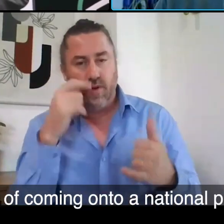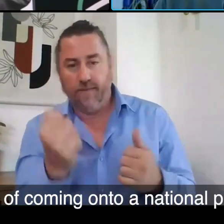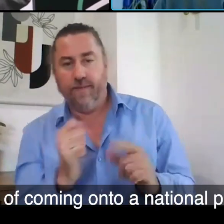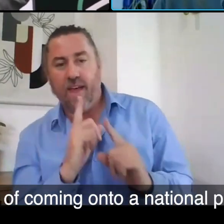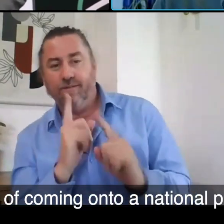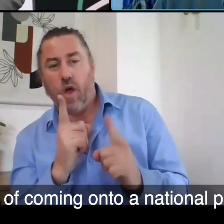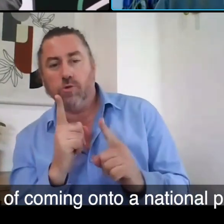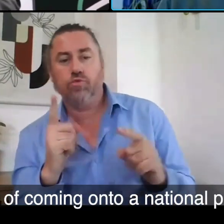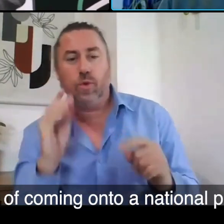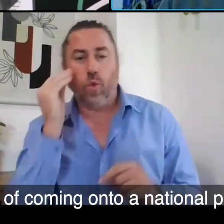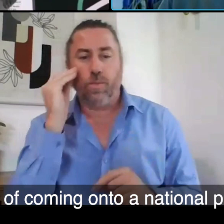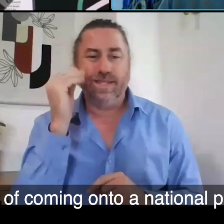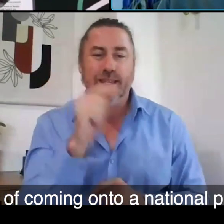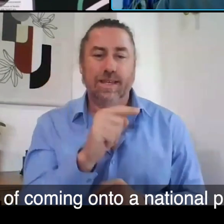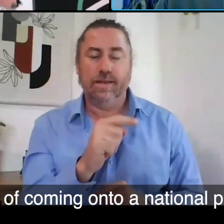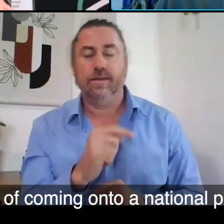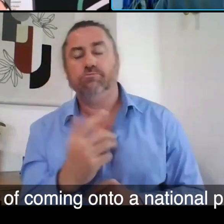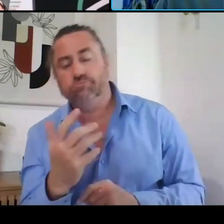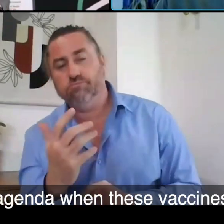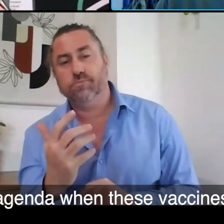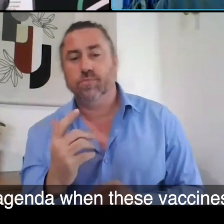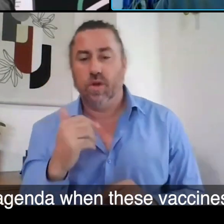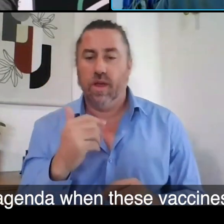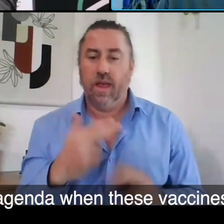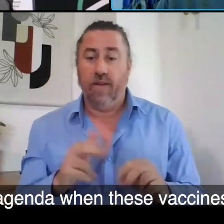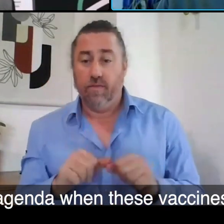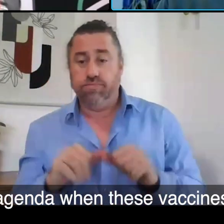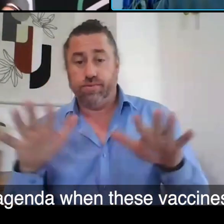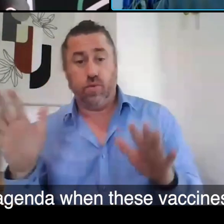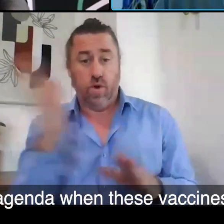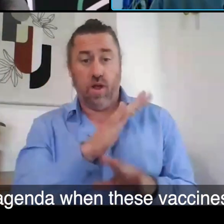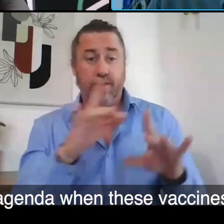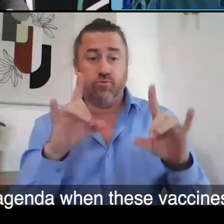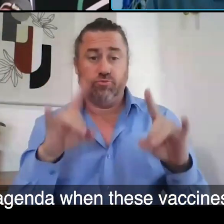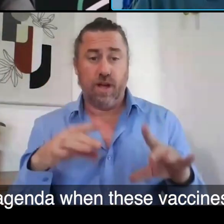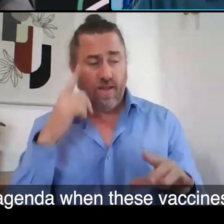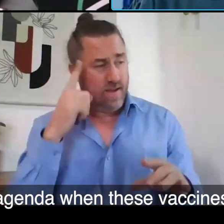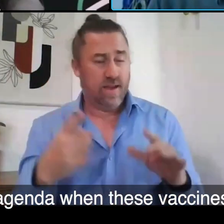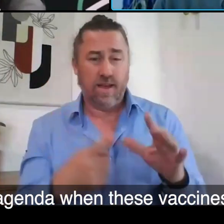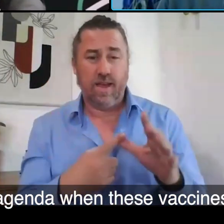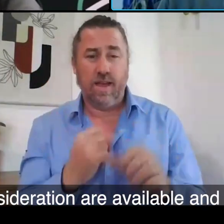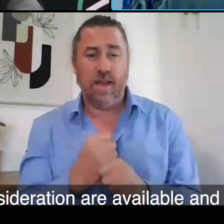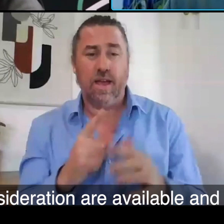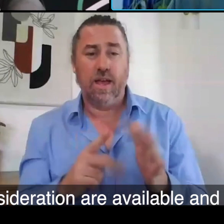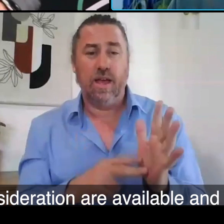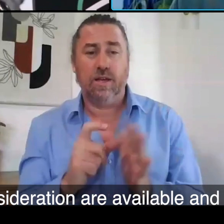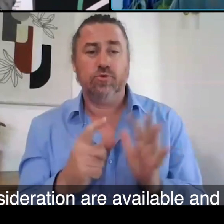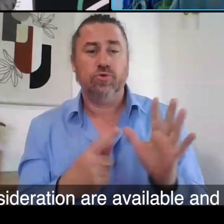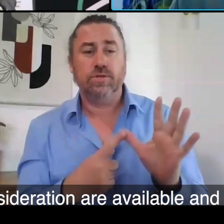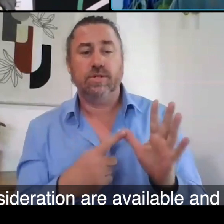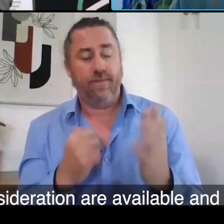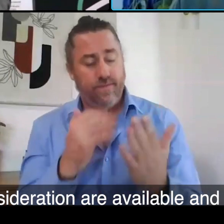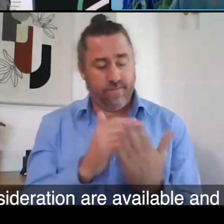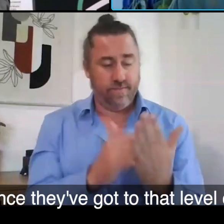in terms of coming onto a national program. I think the agenda when these vaccines are going for consideration